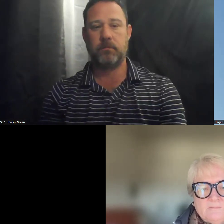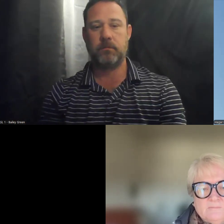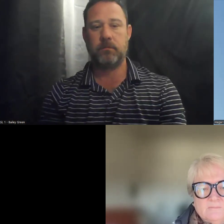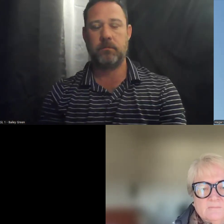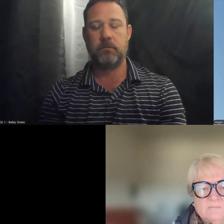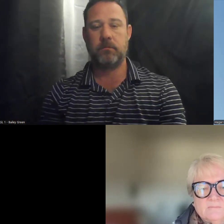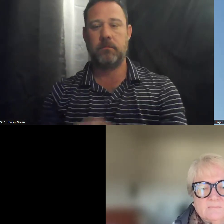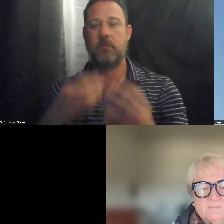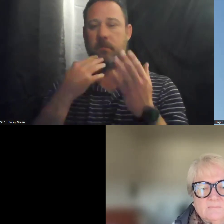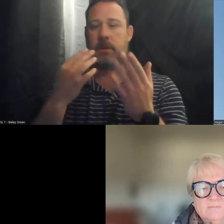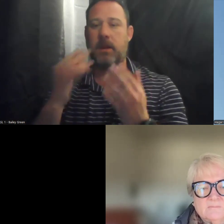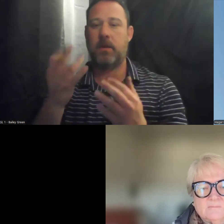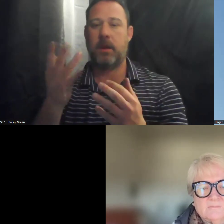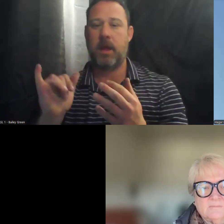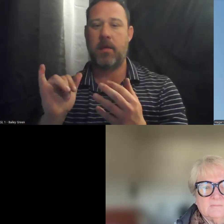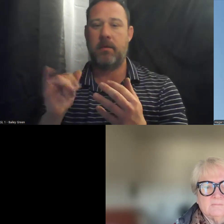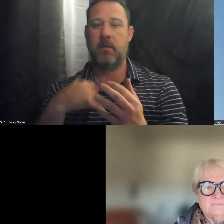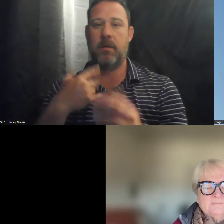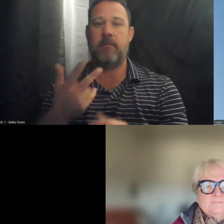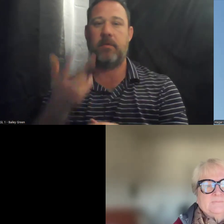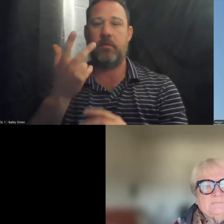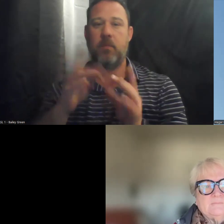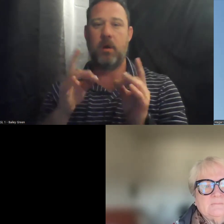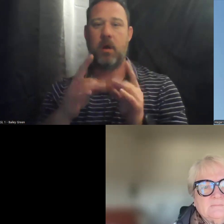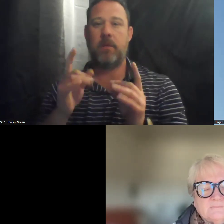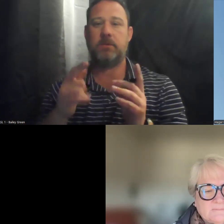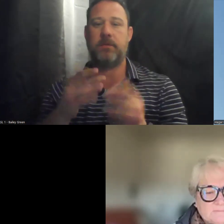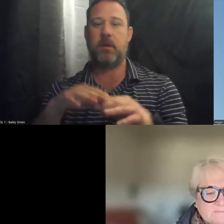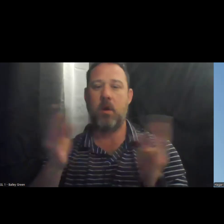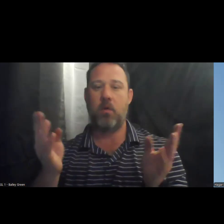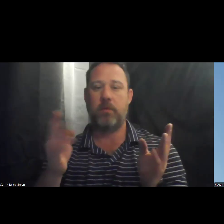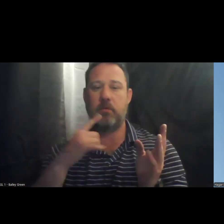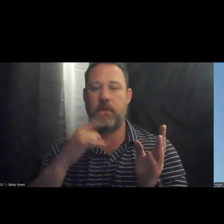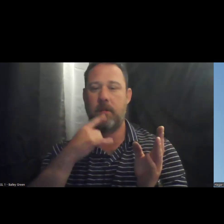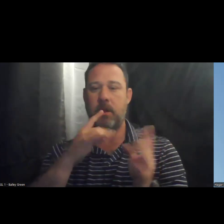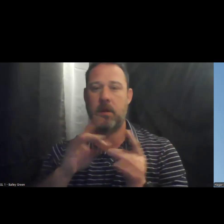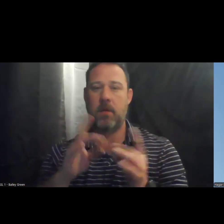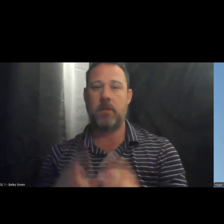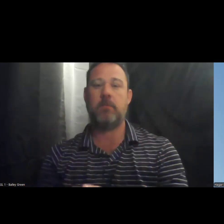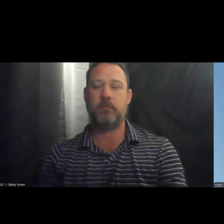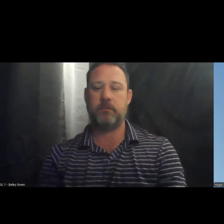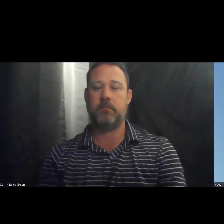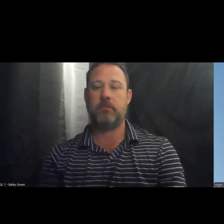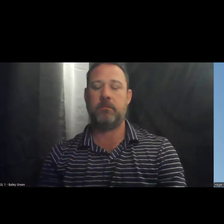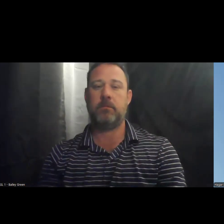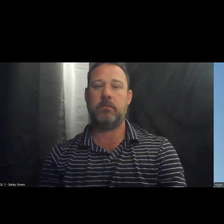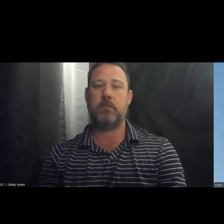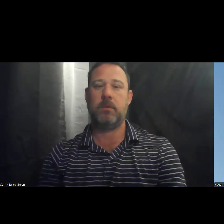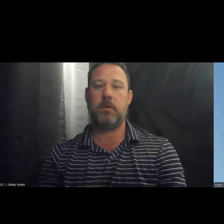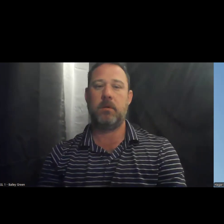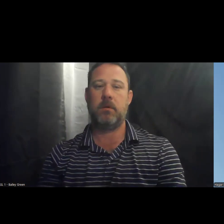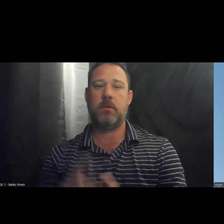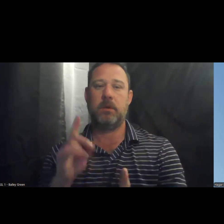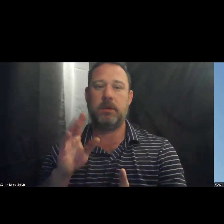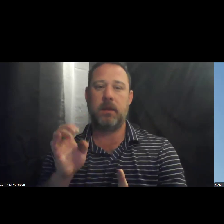Thank you so much, Kathy. We're going to have 3 more comments, and then we're going to open it up to public comment. We'll go with Debbie,